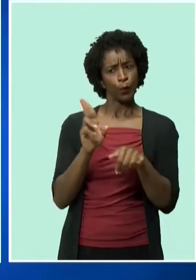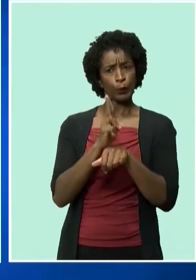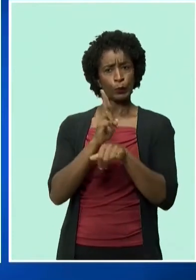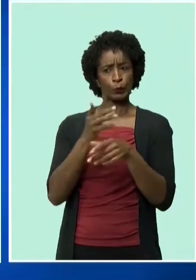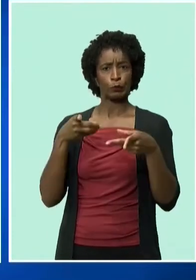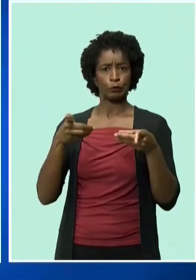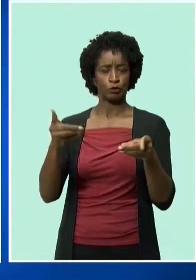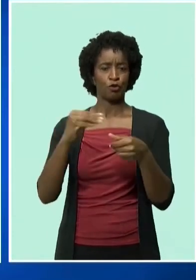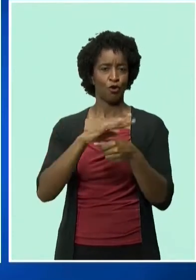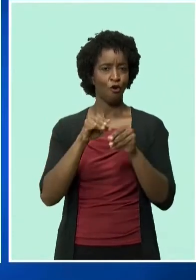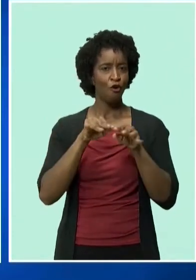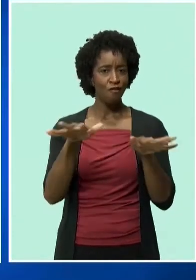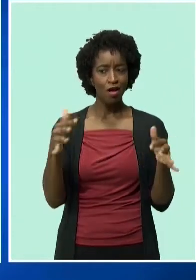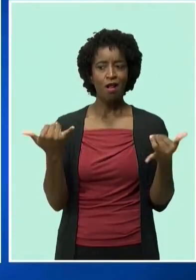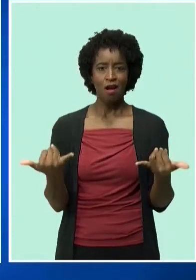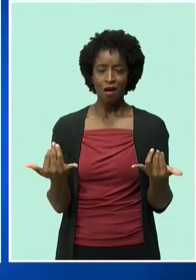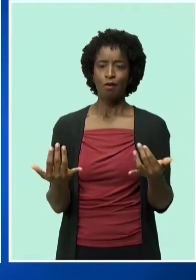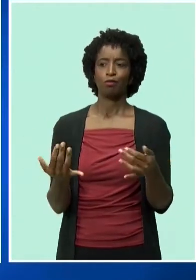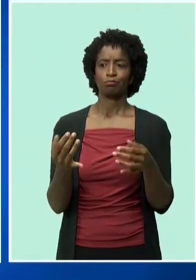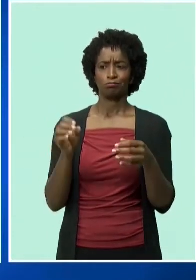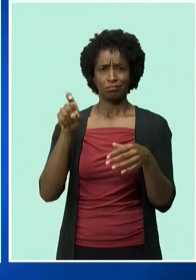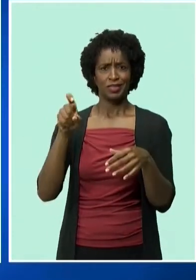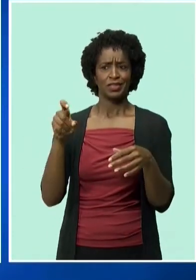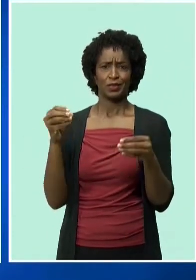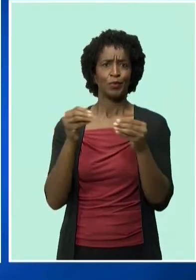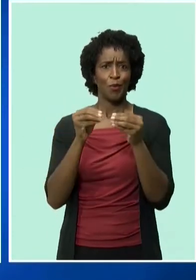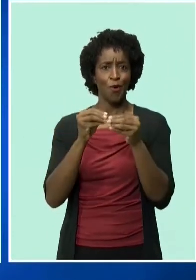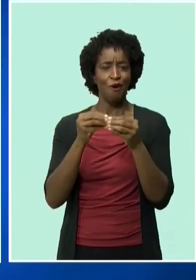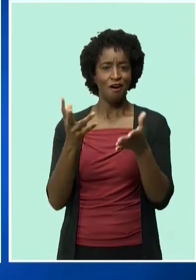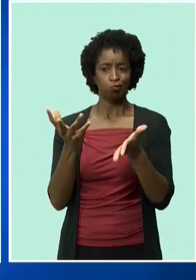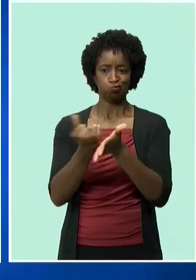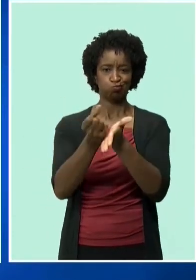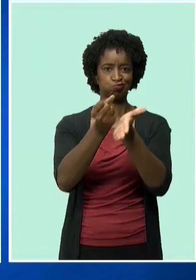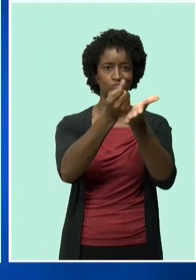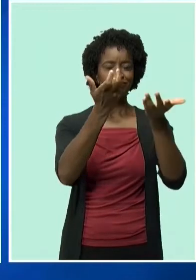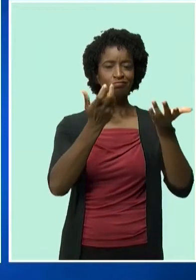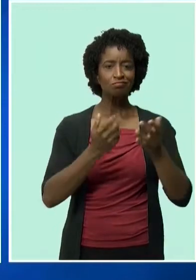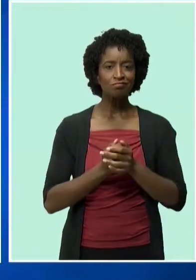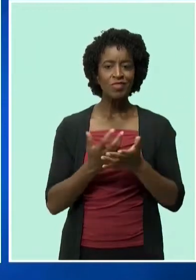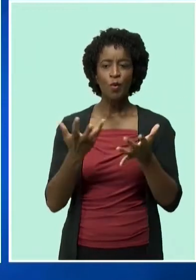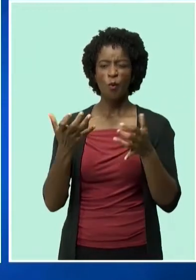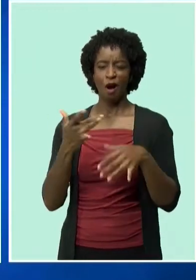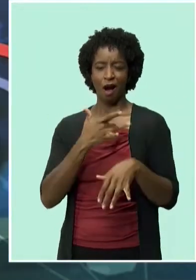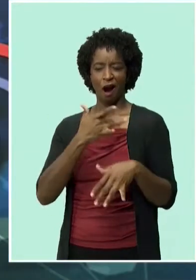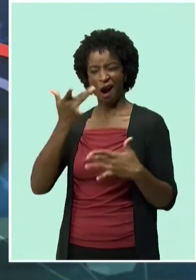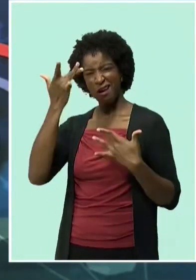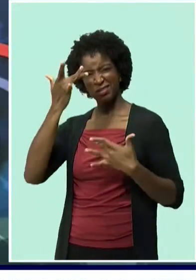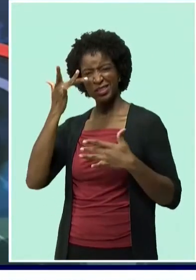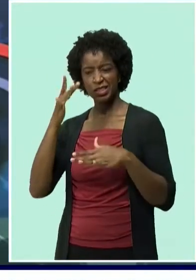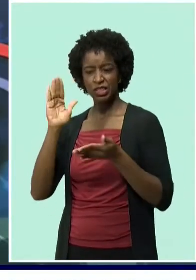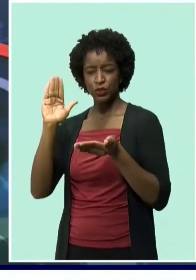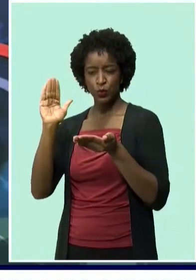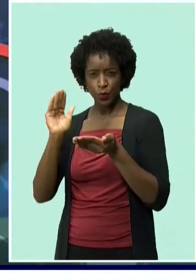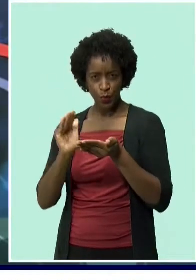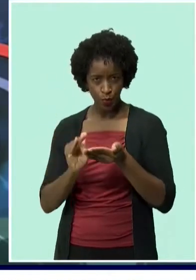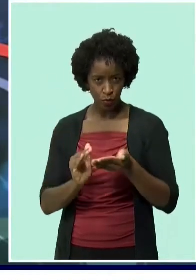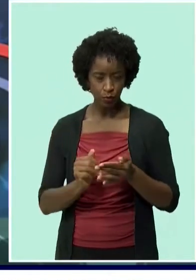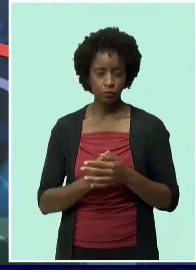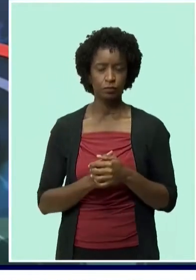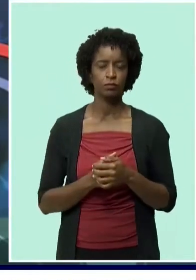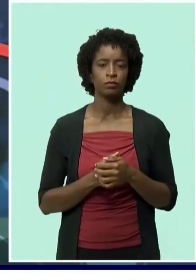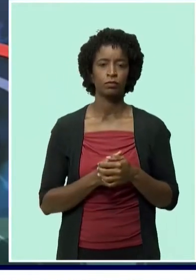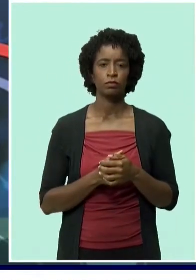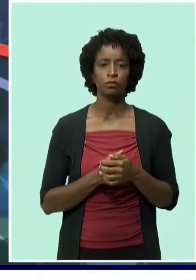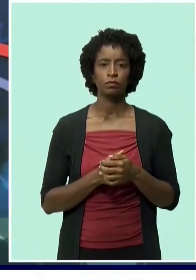now need to build on it so that it becomes a COVID legacy that decreases heart disease. A move is on to